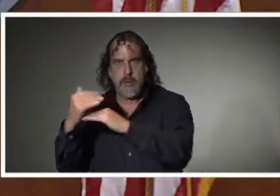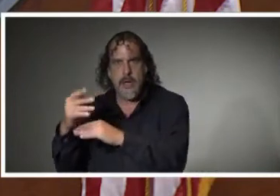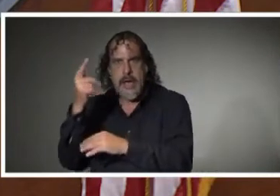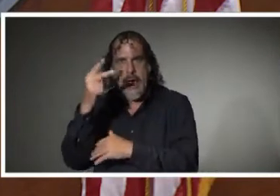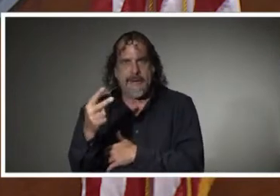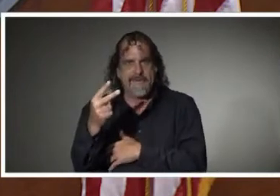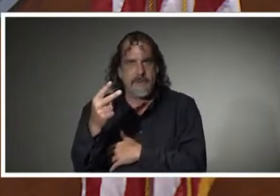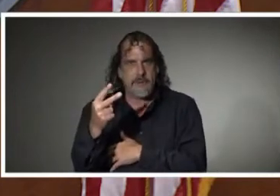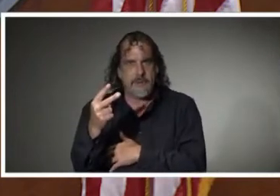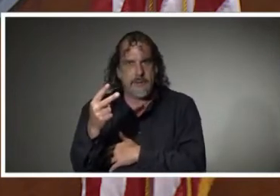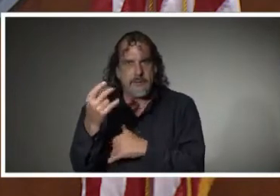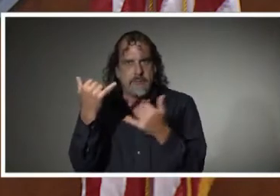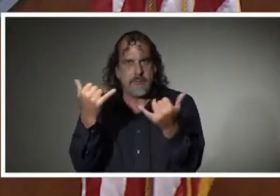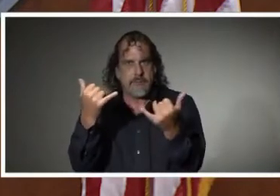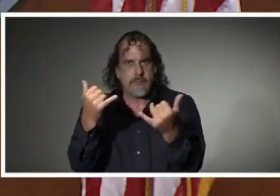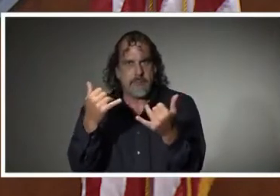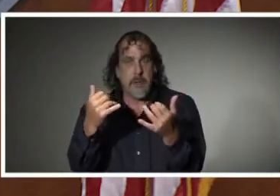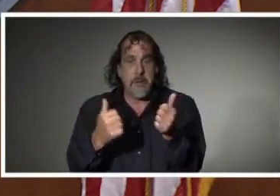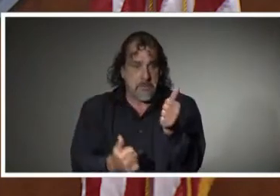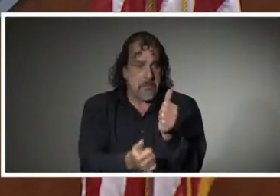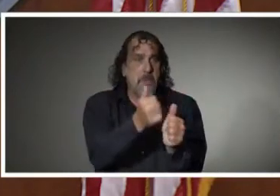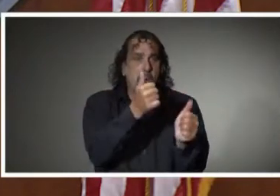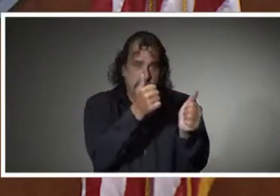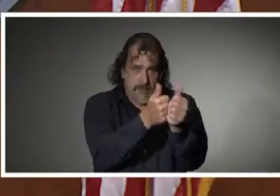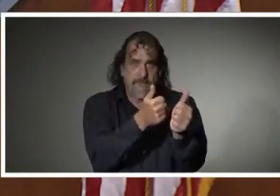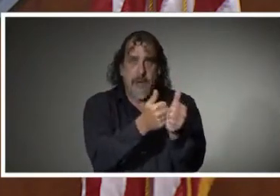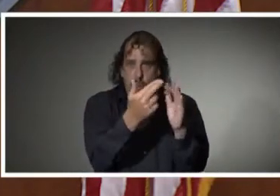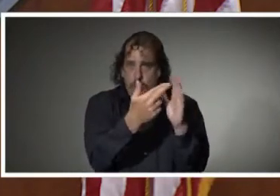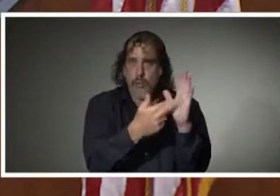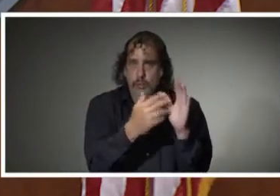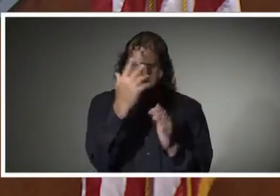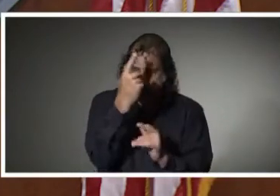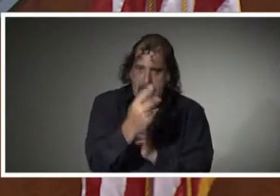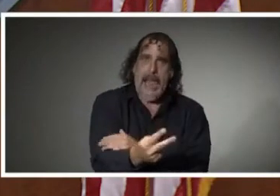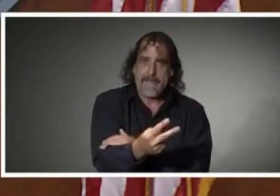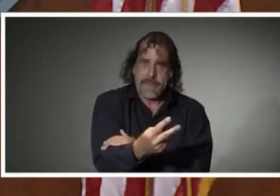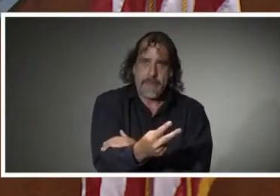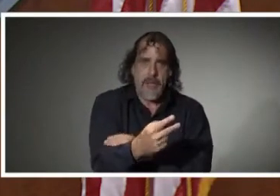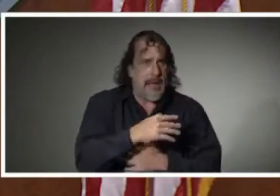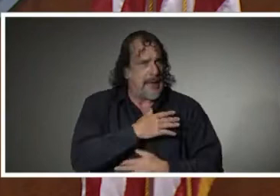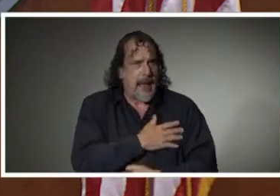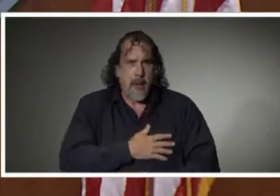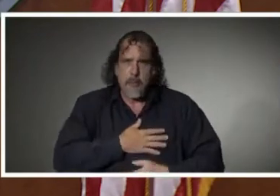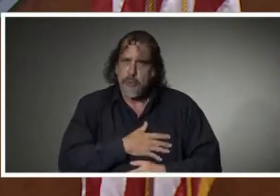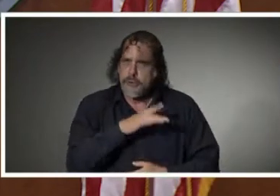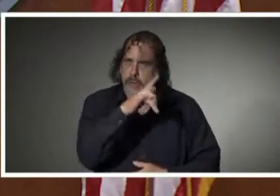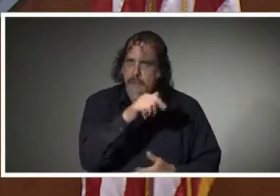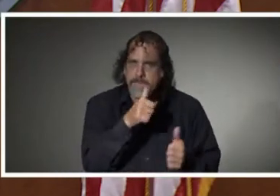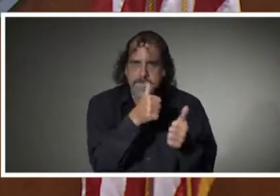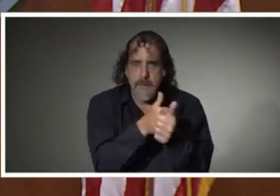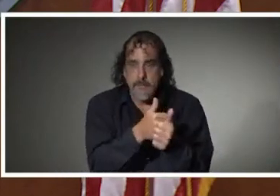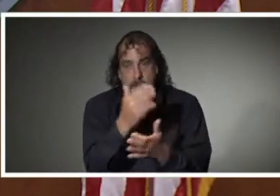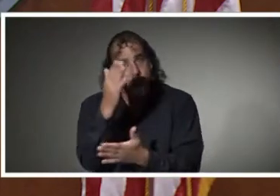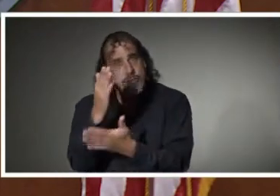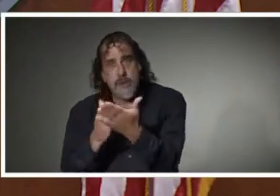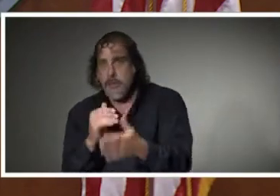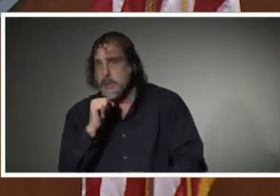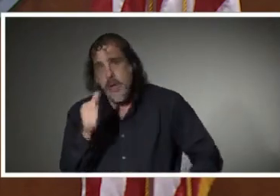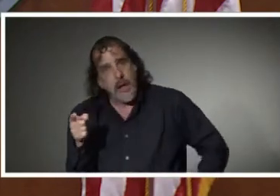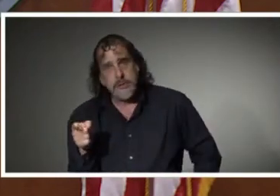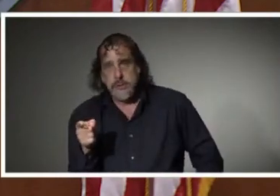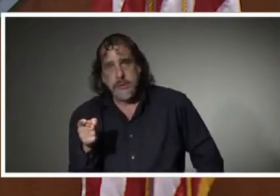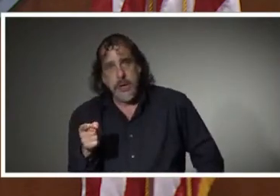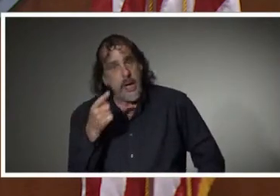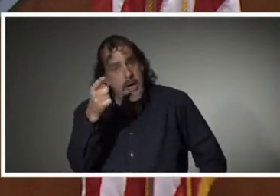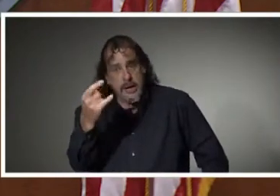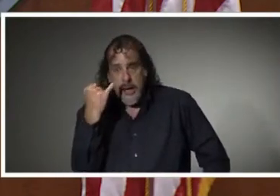restaurants. Many of them are adhering to it, and I appreciate what they're doing. Some are not. If you are